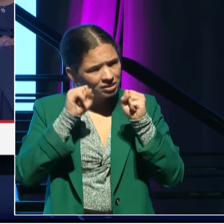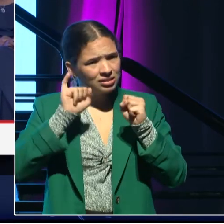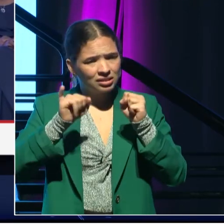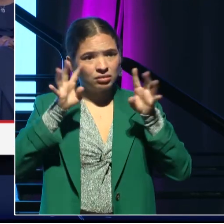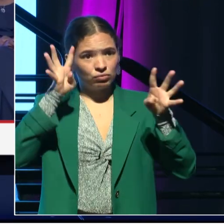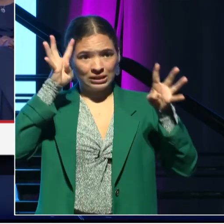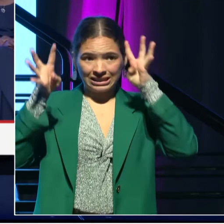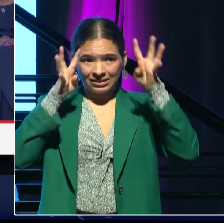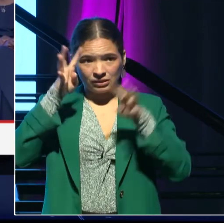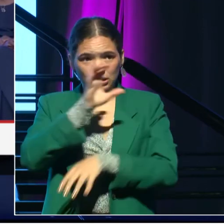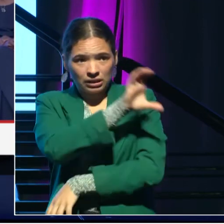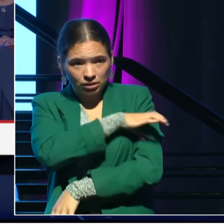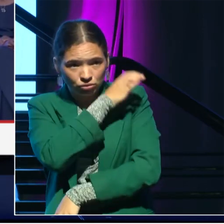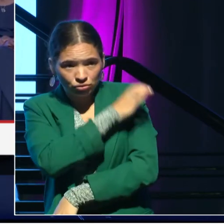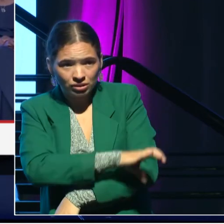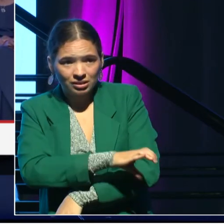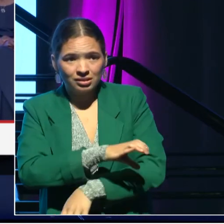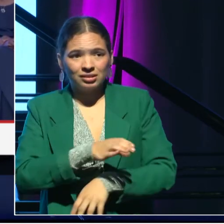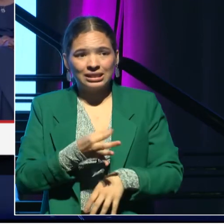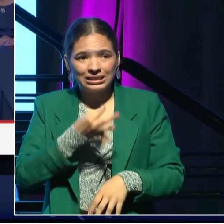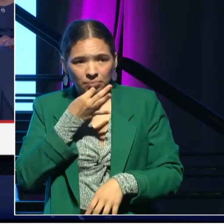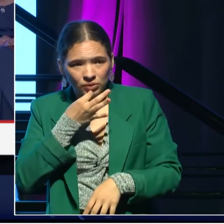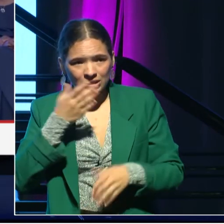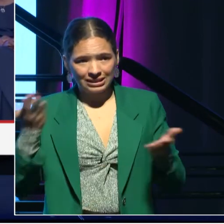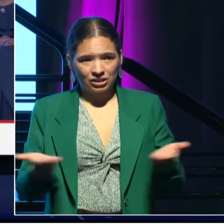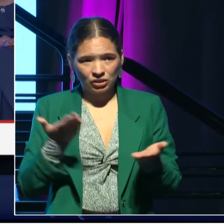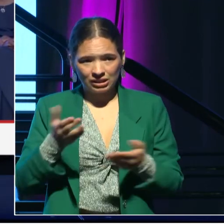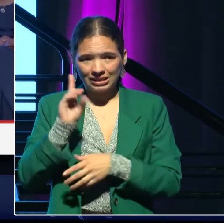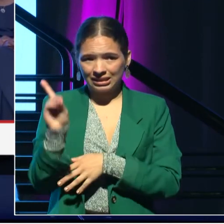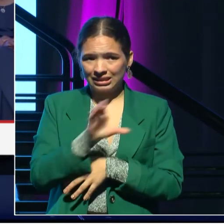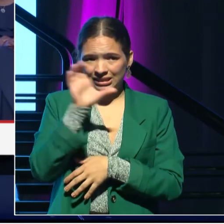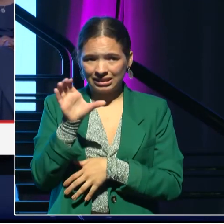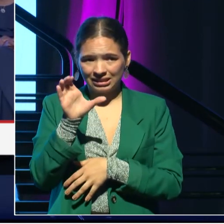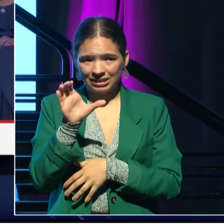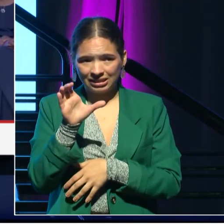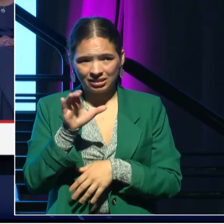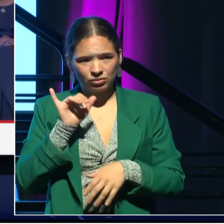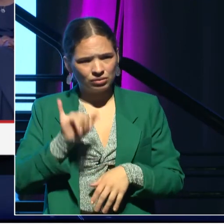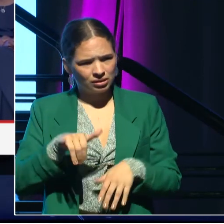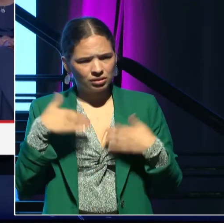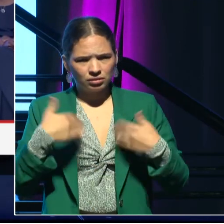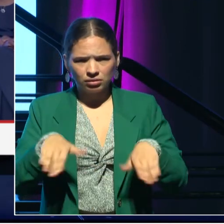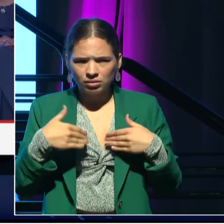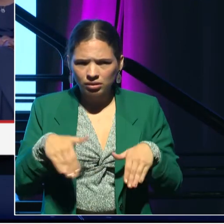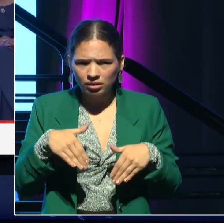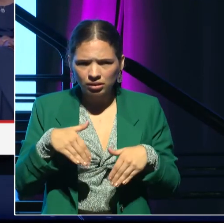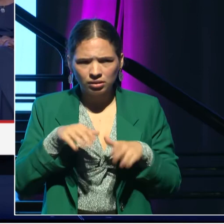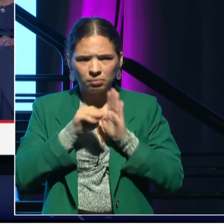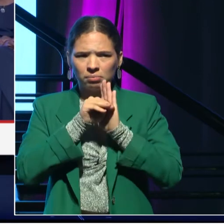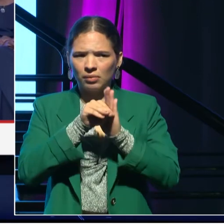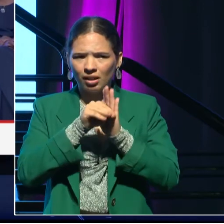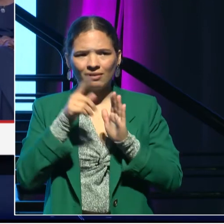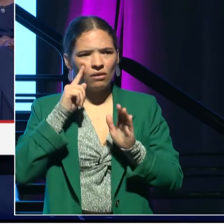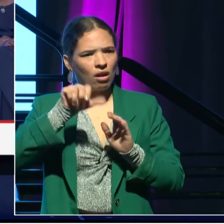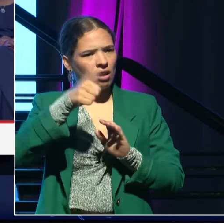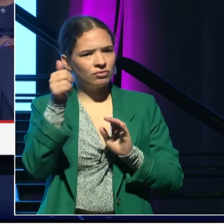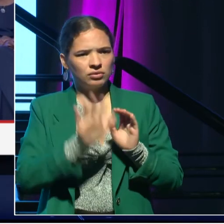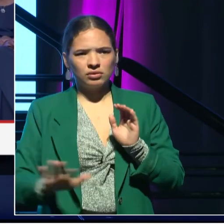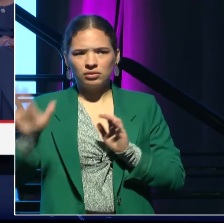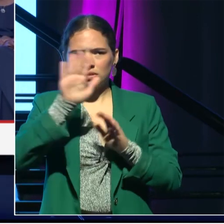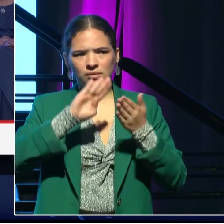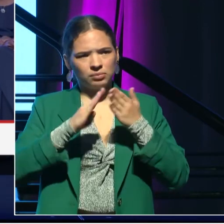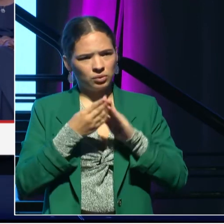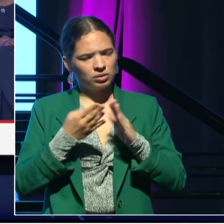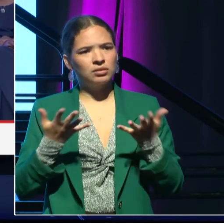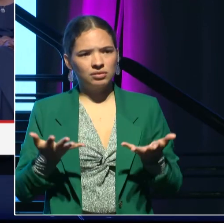clinical excellence happening here in the district that is a shining role model for communities across the country under the leadership